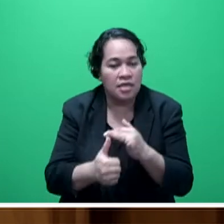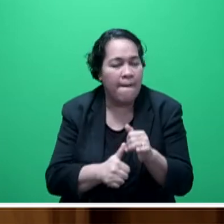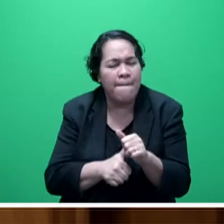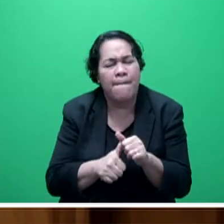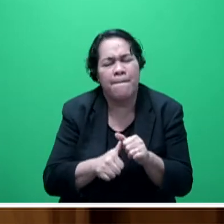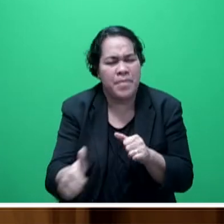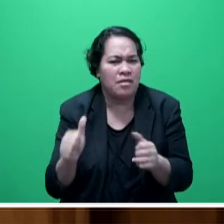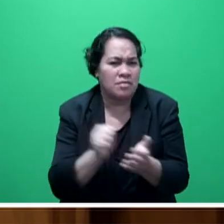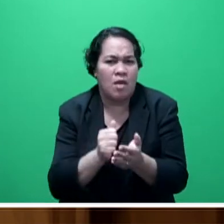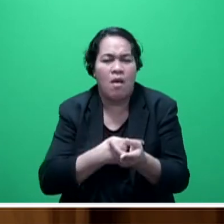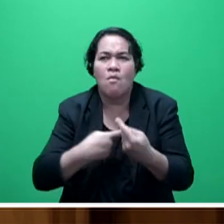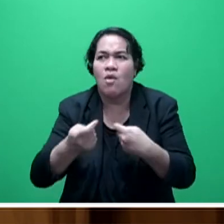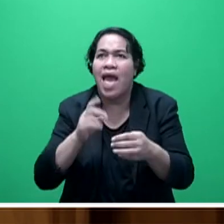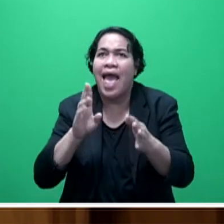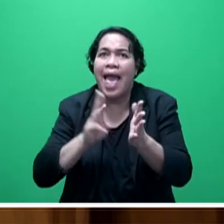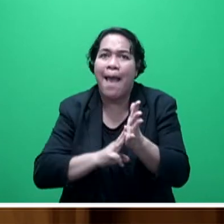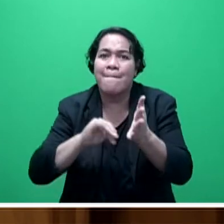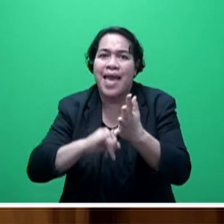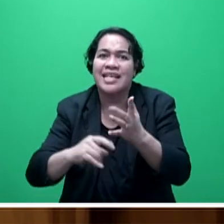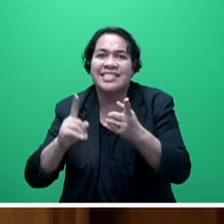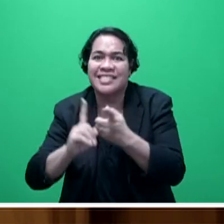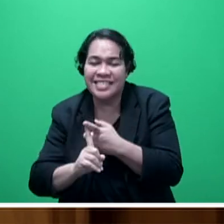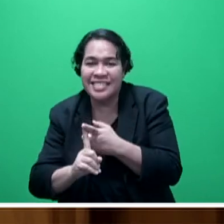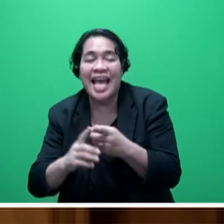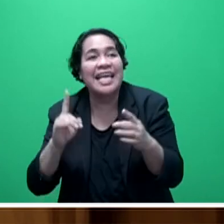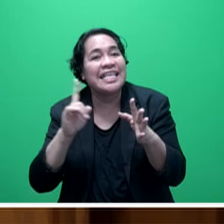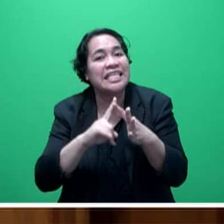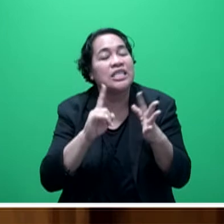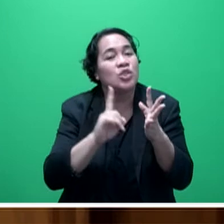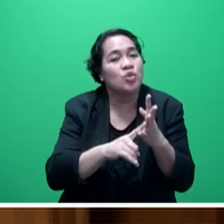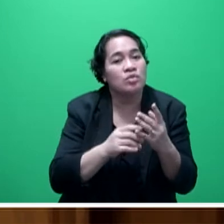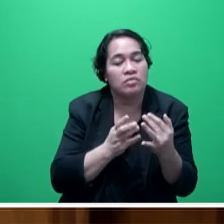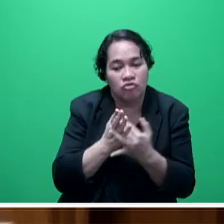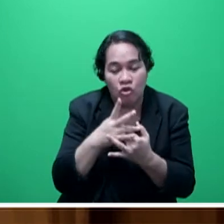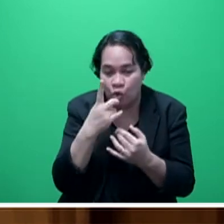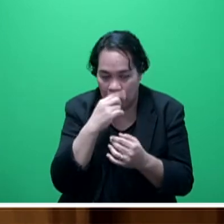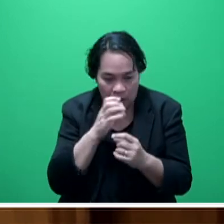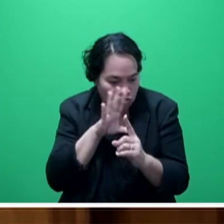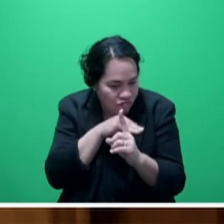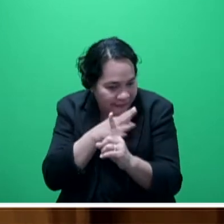premium markets such as MSC and the EU via traceability efforts.